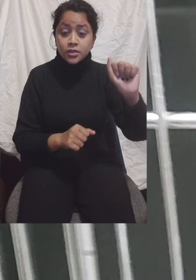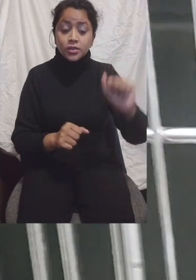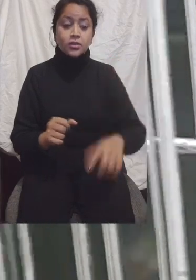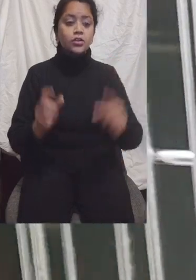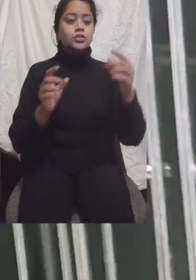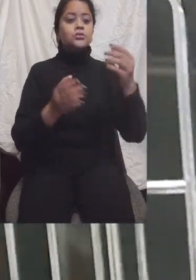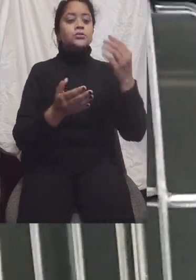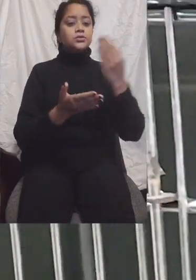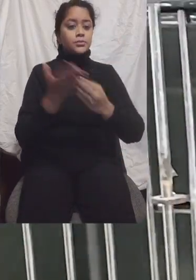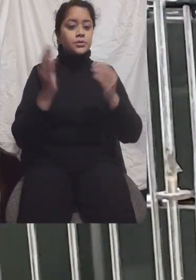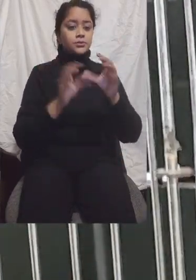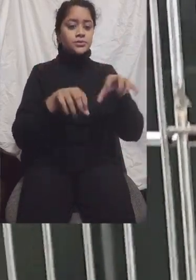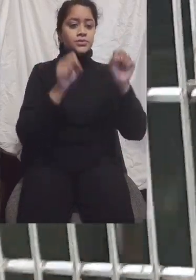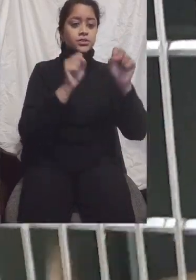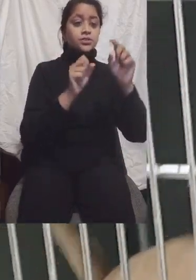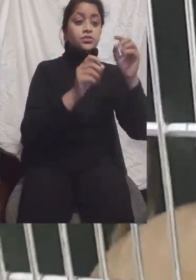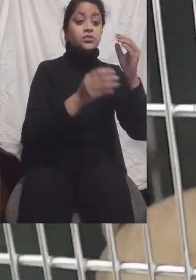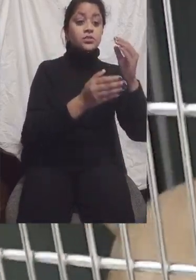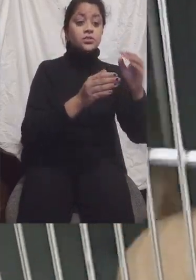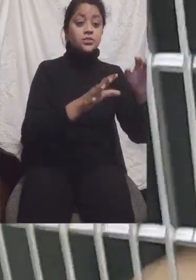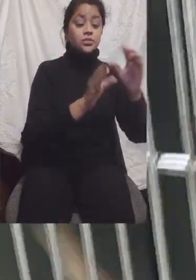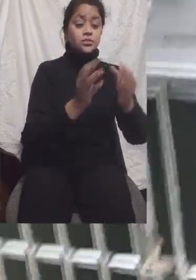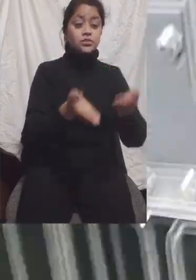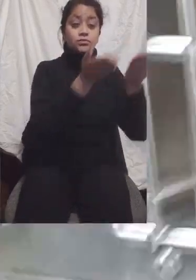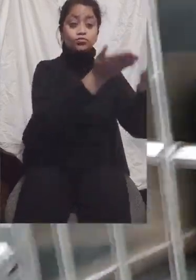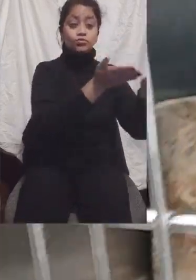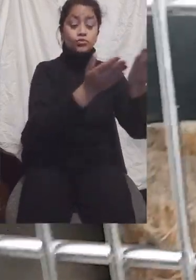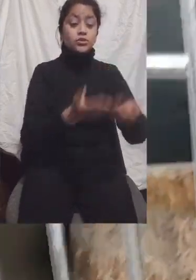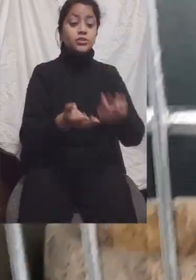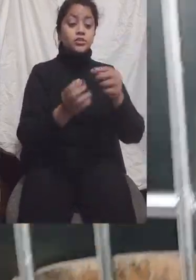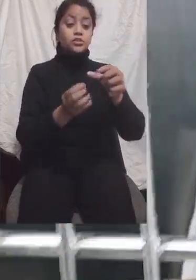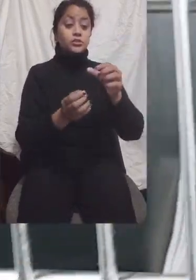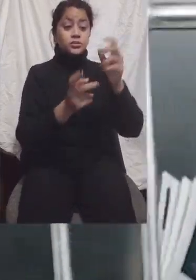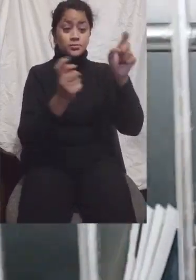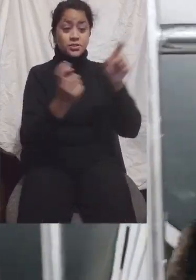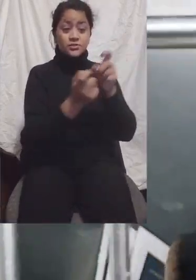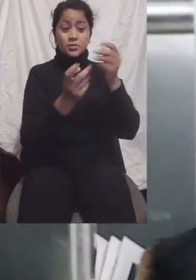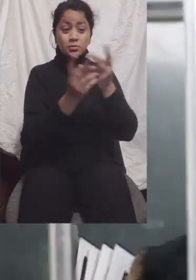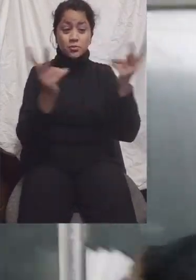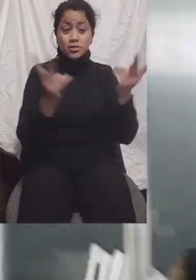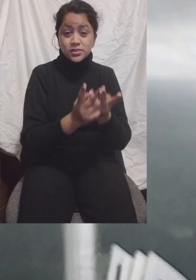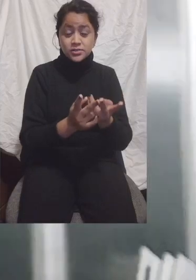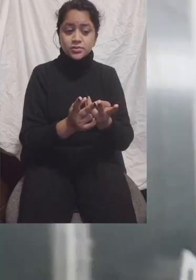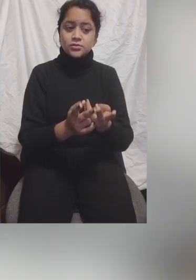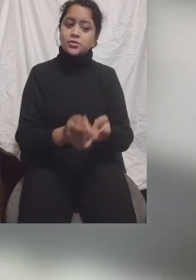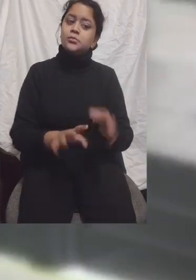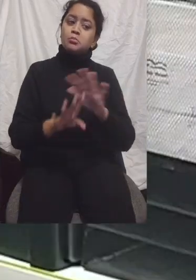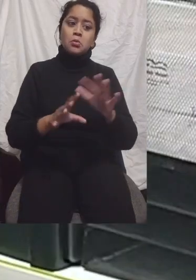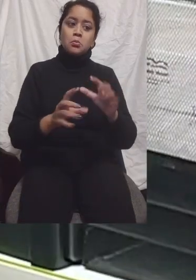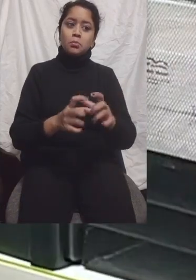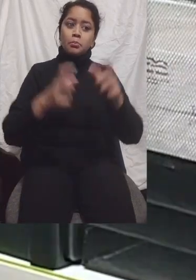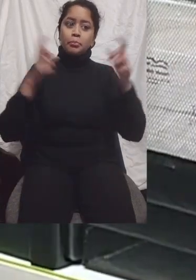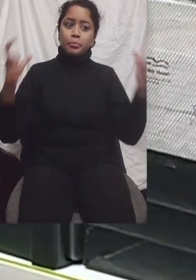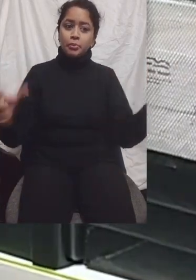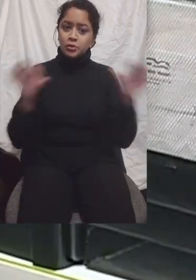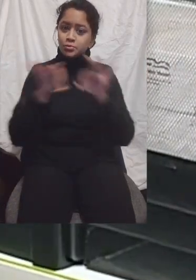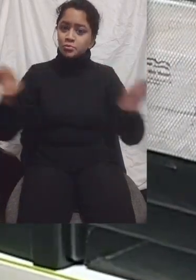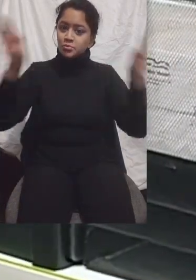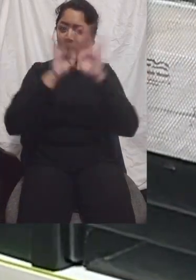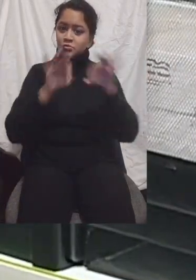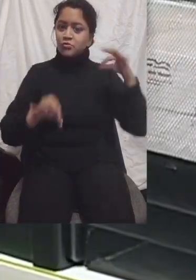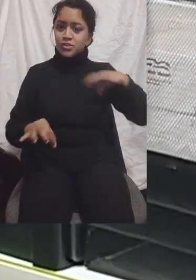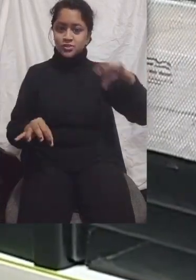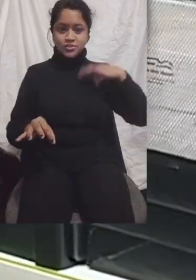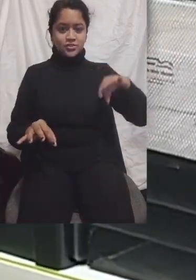take them to certain areas or certain places so that people can come and meet them there. We rely heavily on